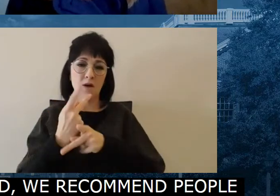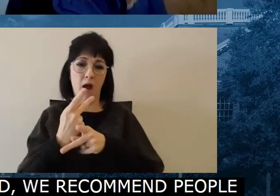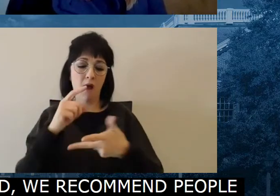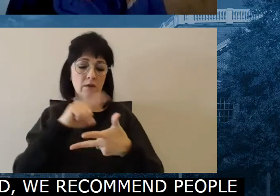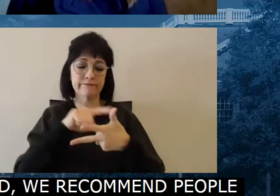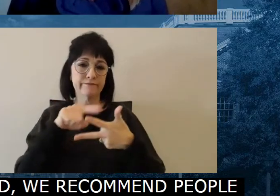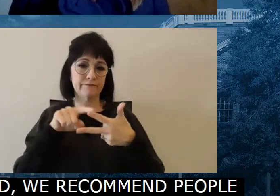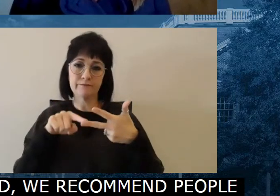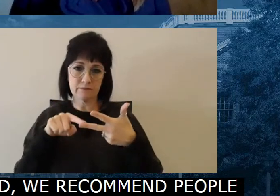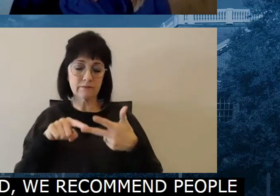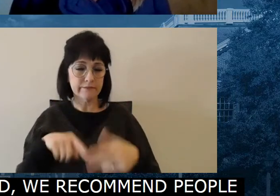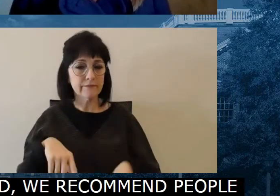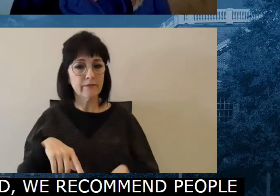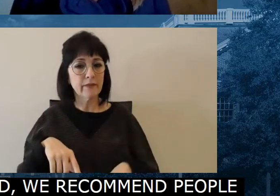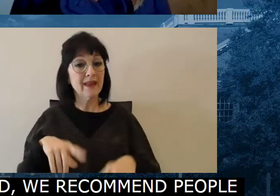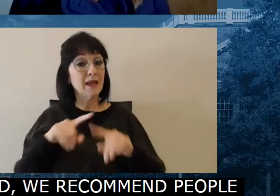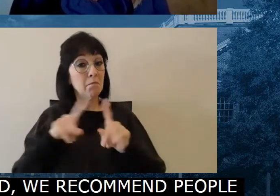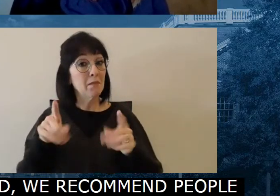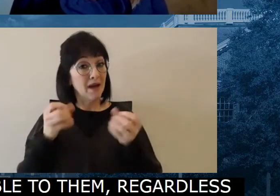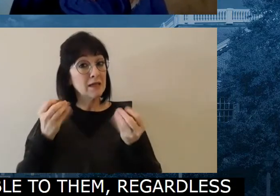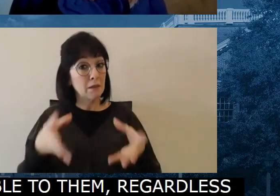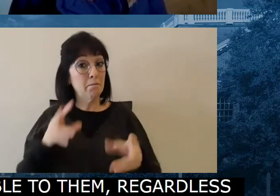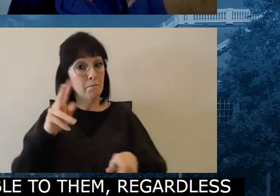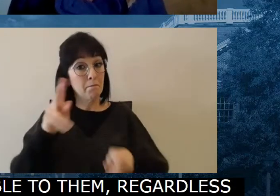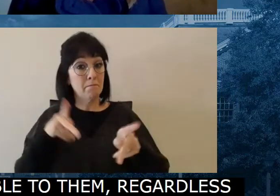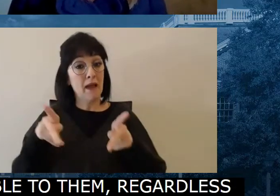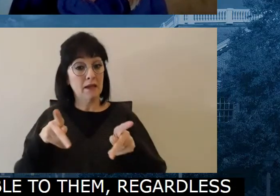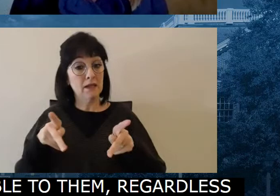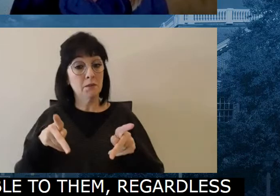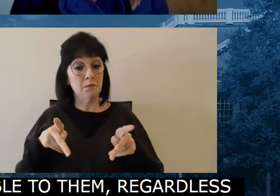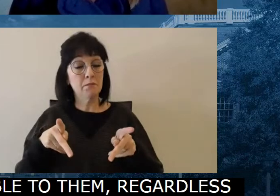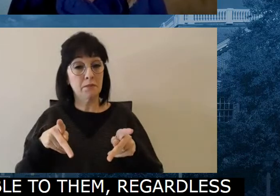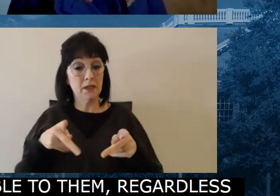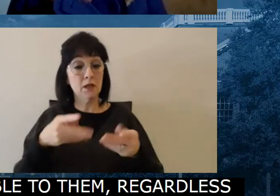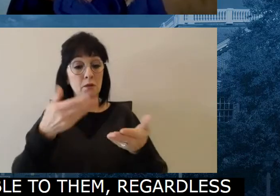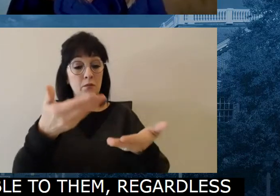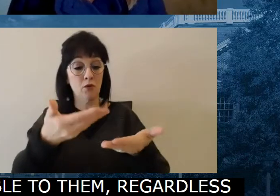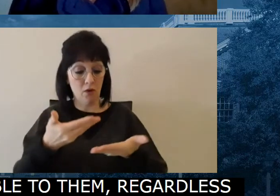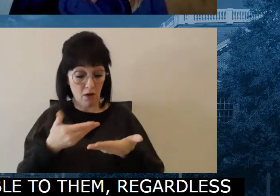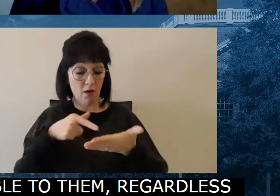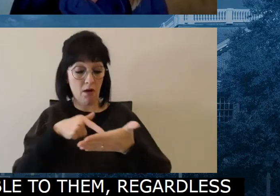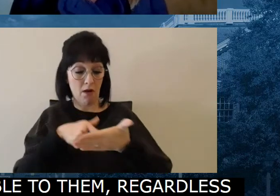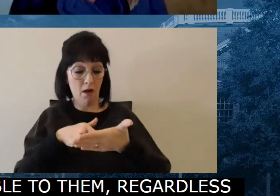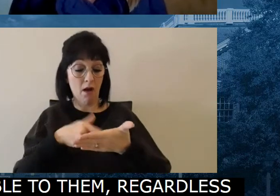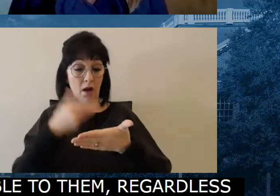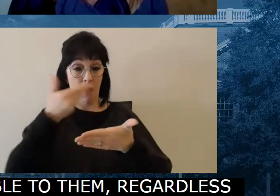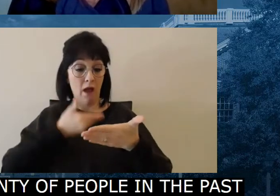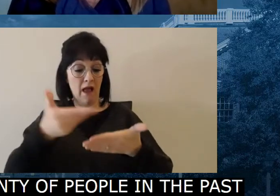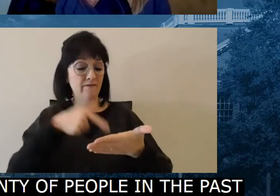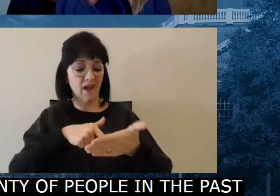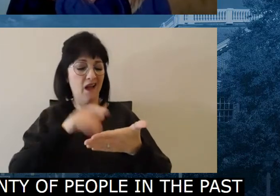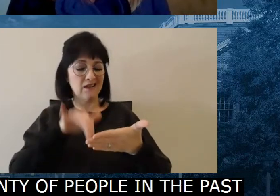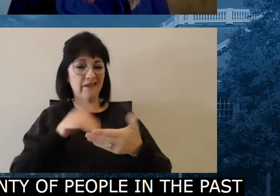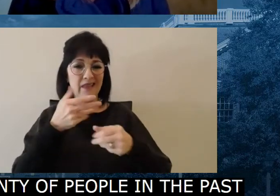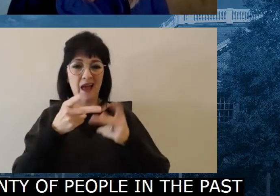had plenty of people in the past who've received invitations, and maybe the location, the time, the date